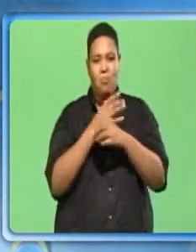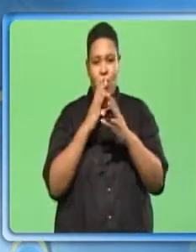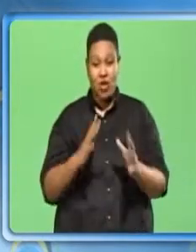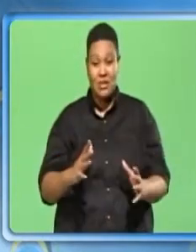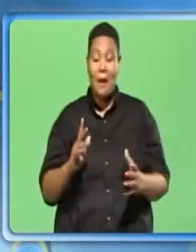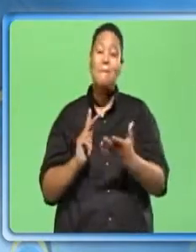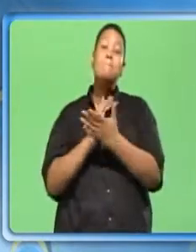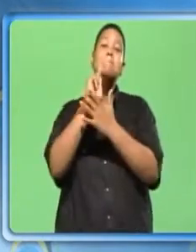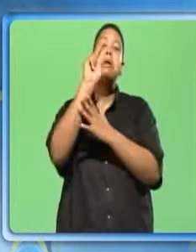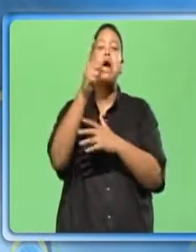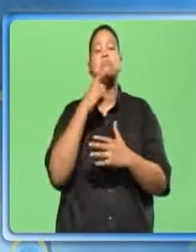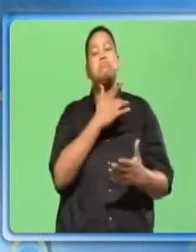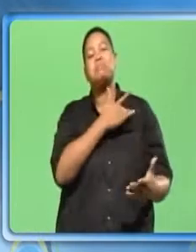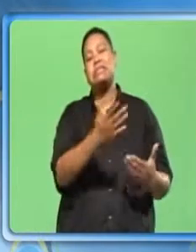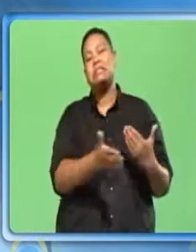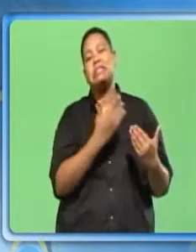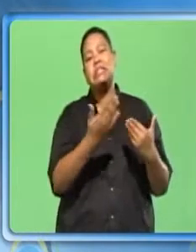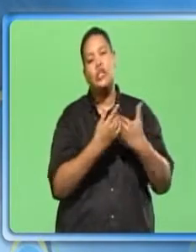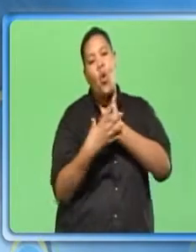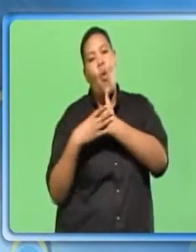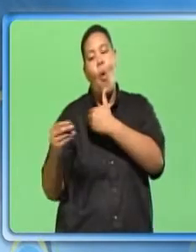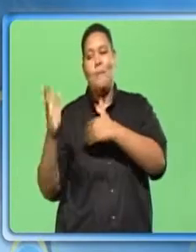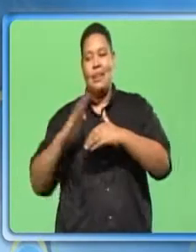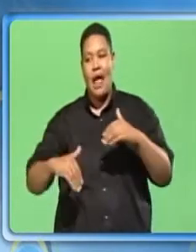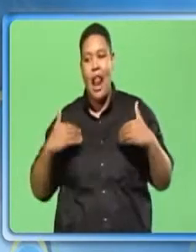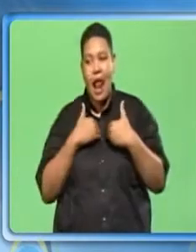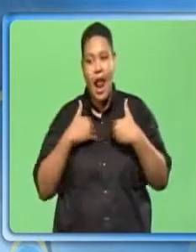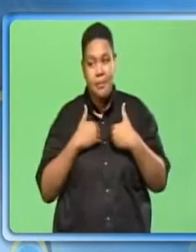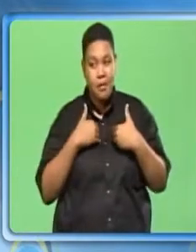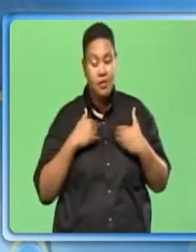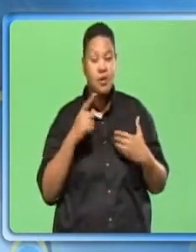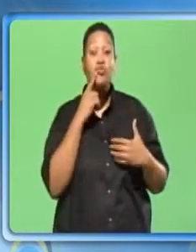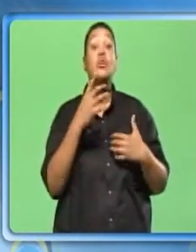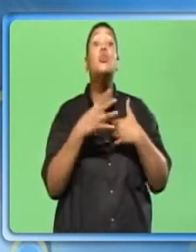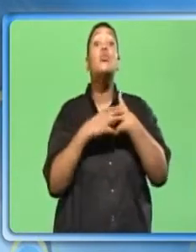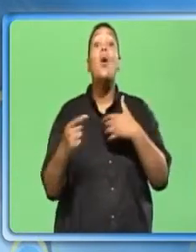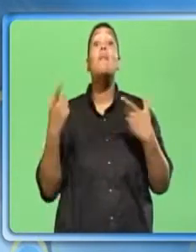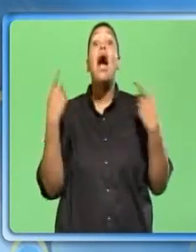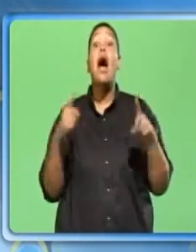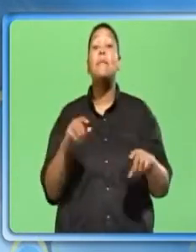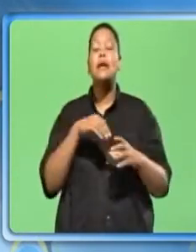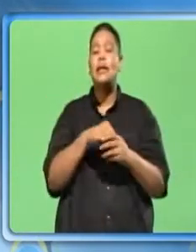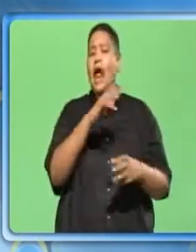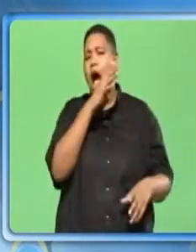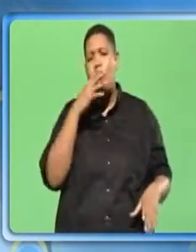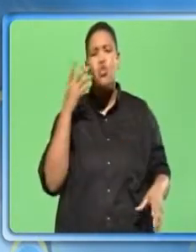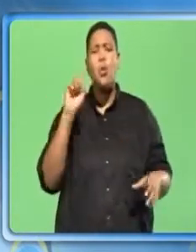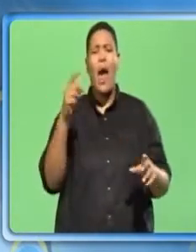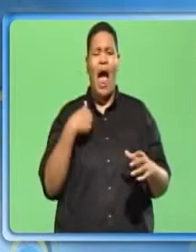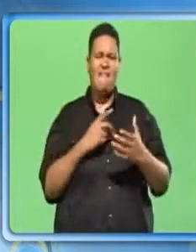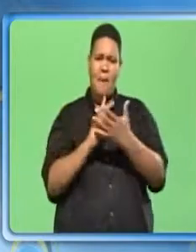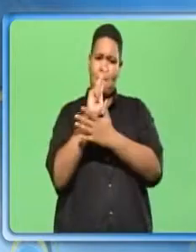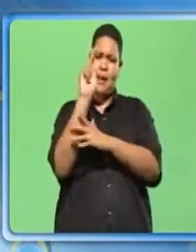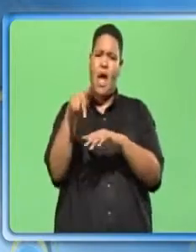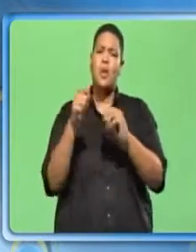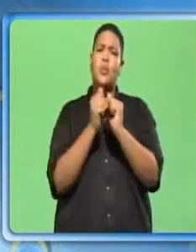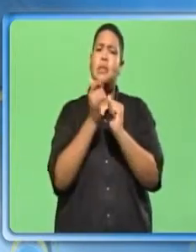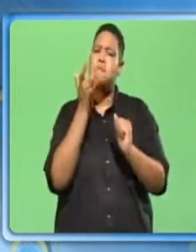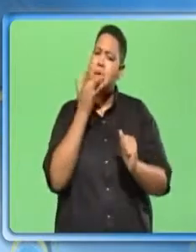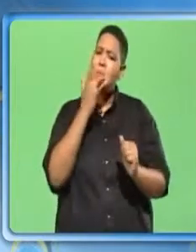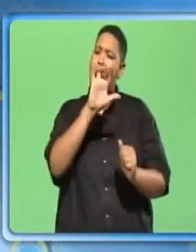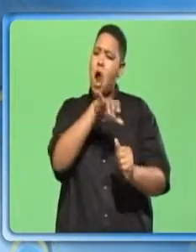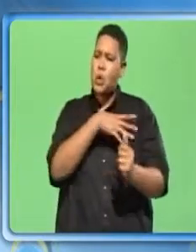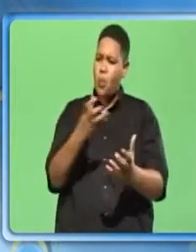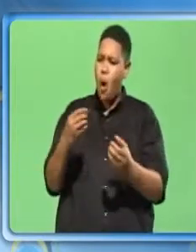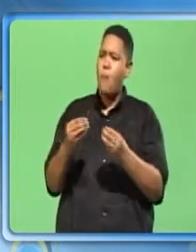are usually easier to clone than animals. Cloning is done especially in agriculture, where there is a plant with favorable